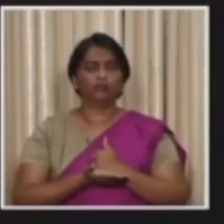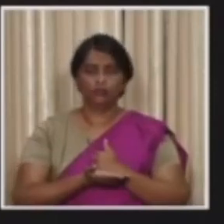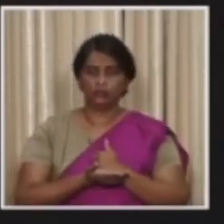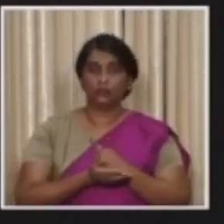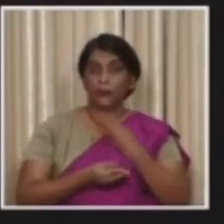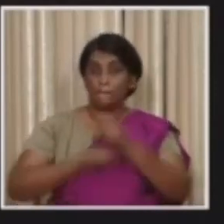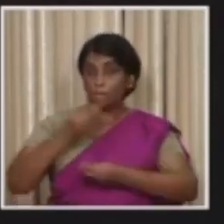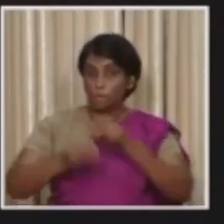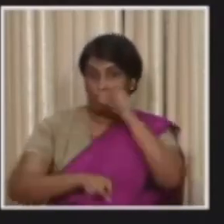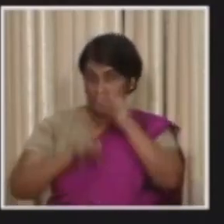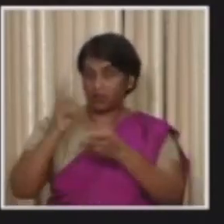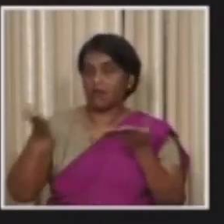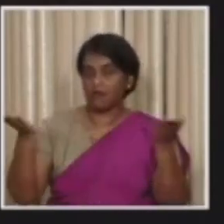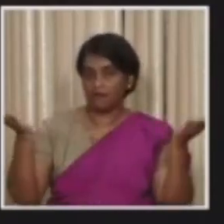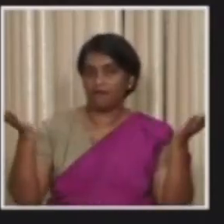Jawaran kerana inno,